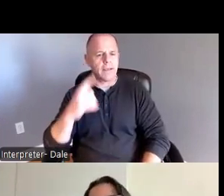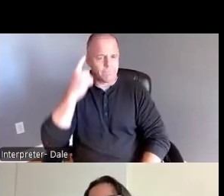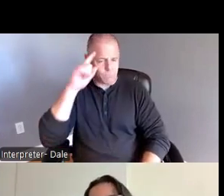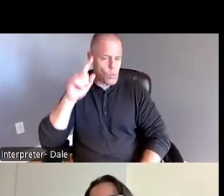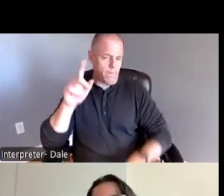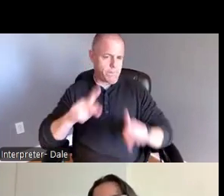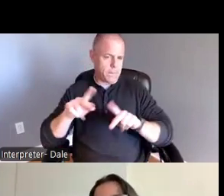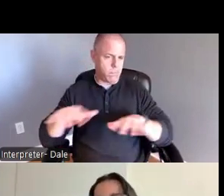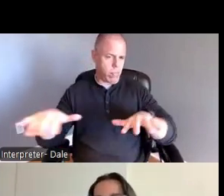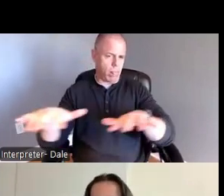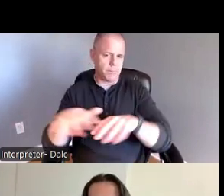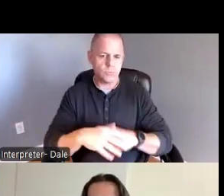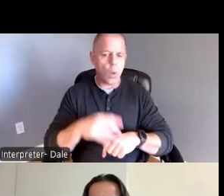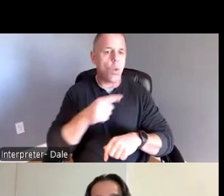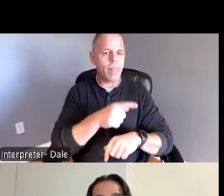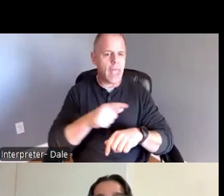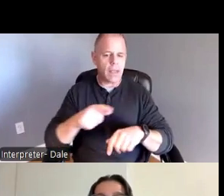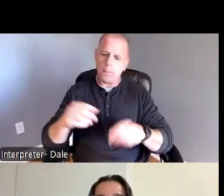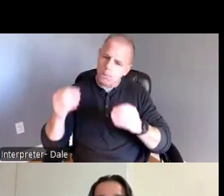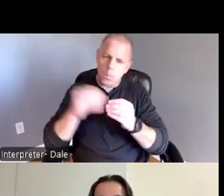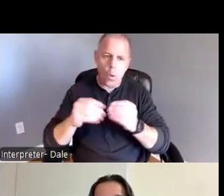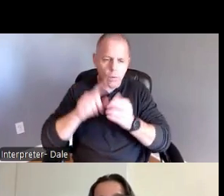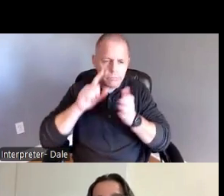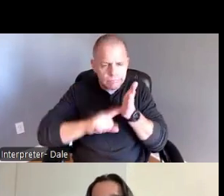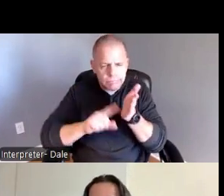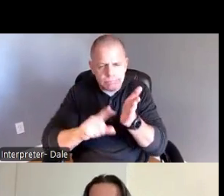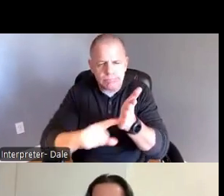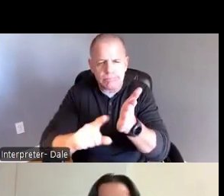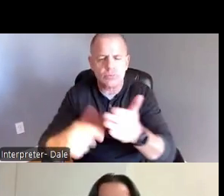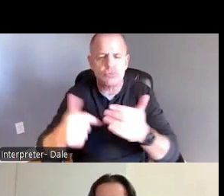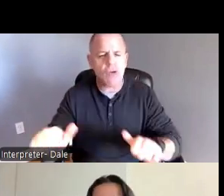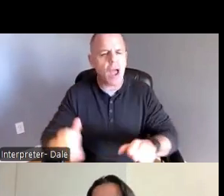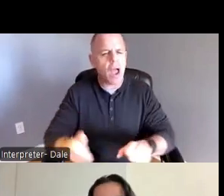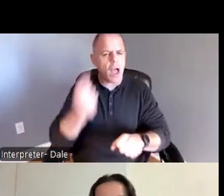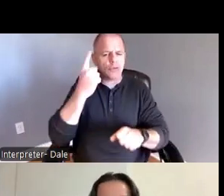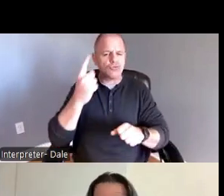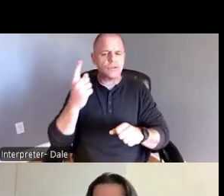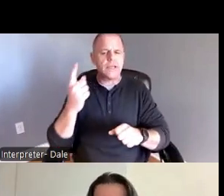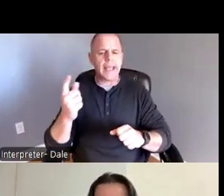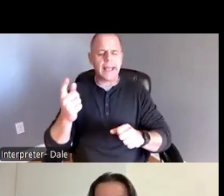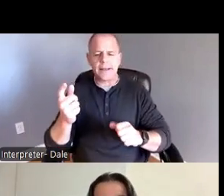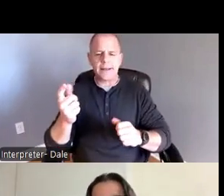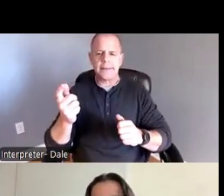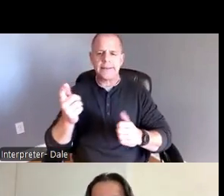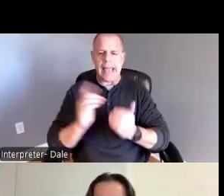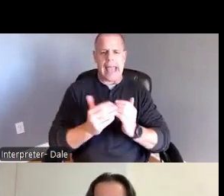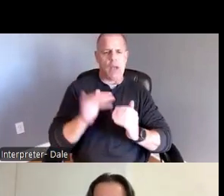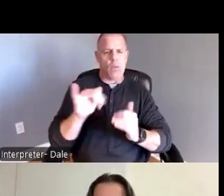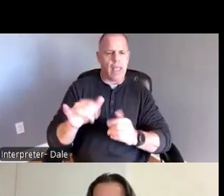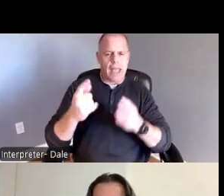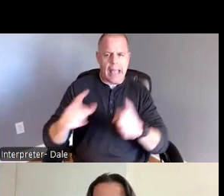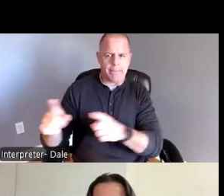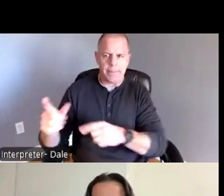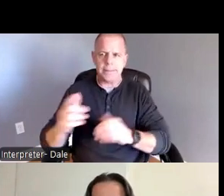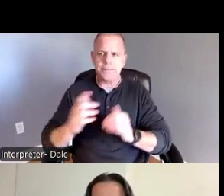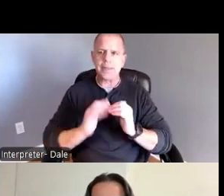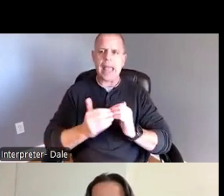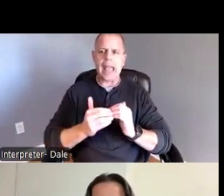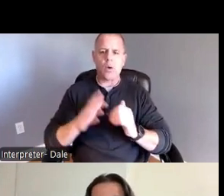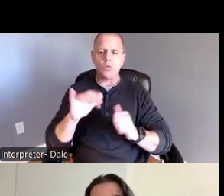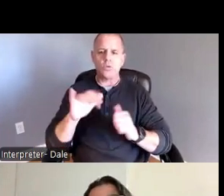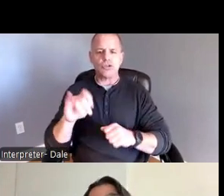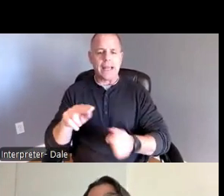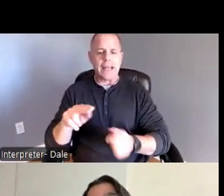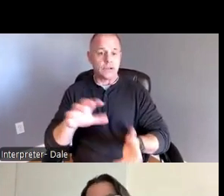lot of studies that came after that, just trying to understand how it works and how circadian disruption